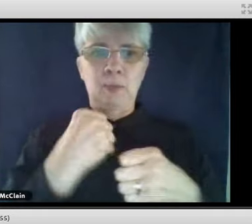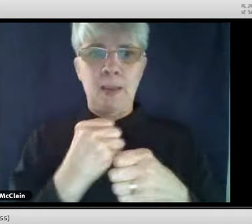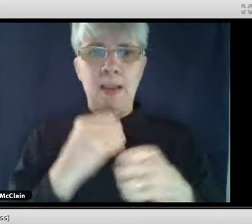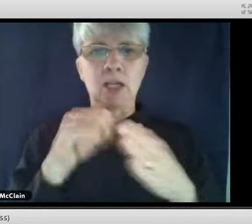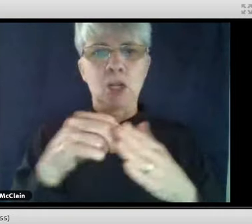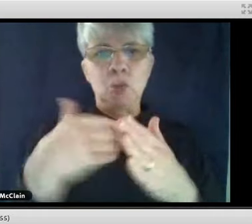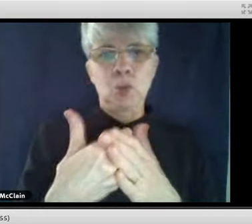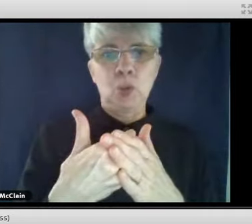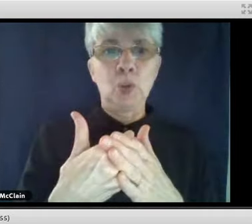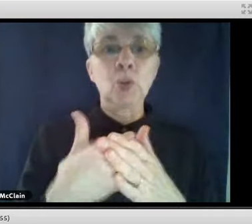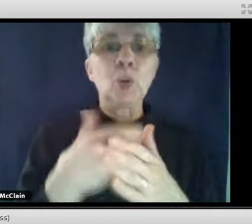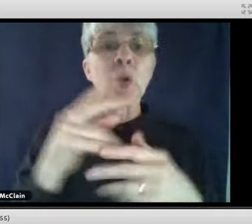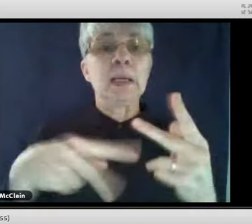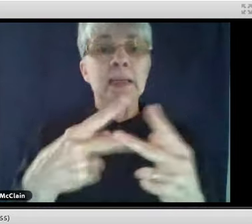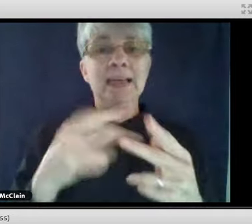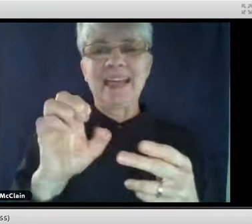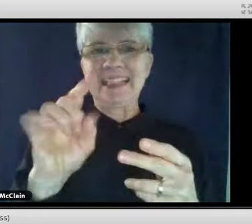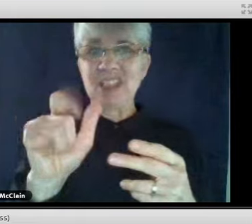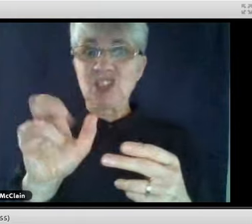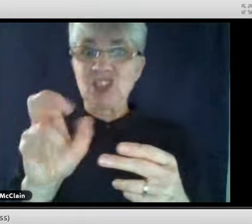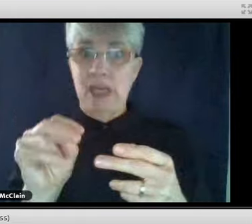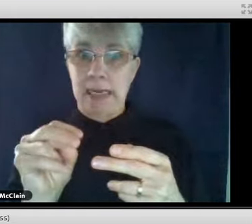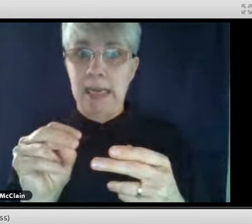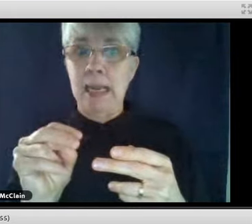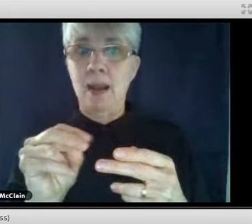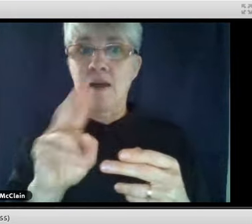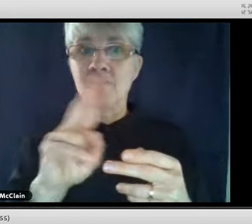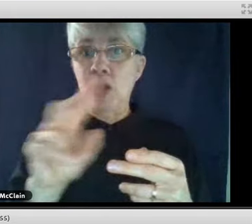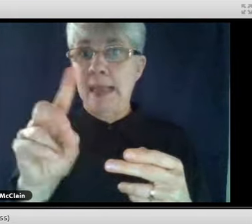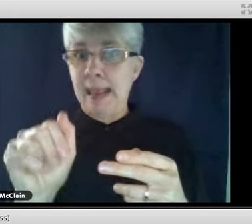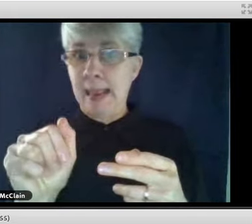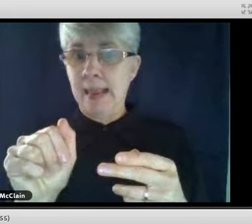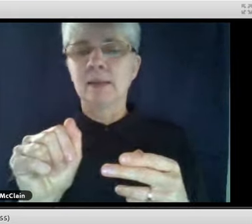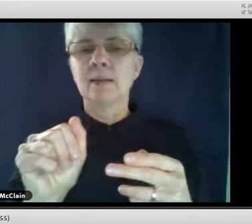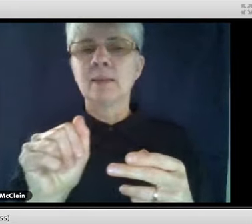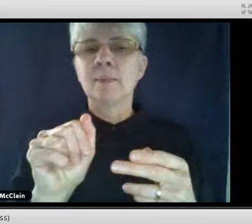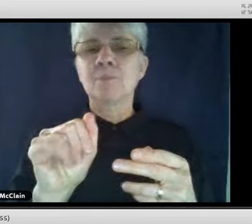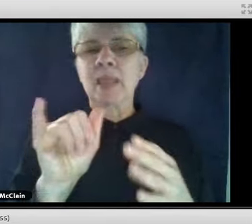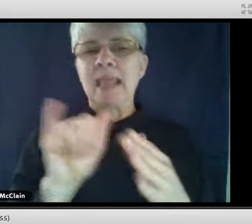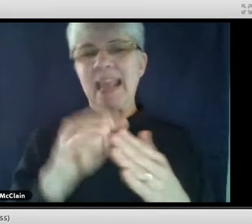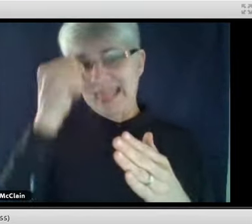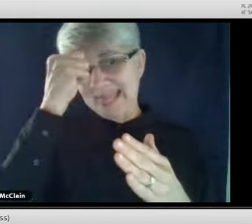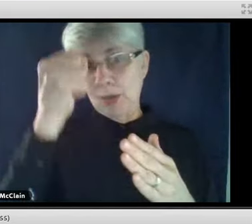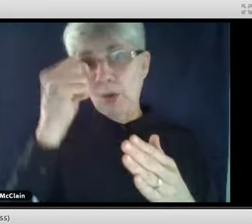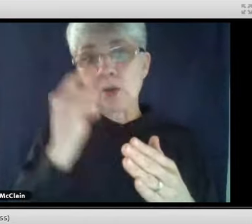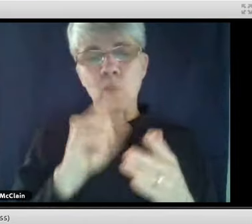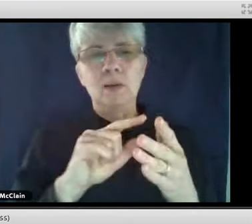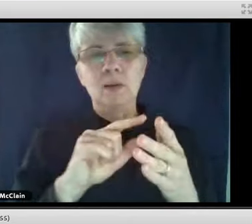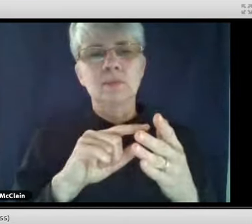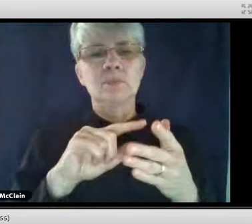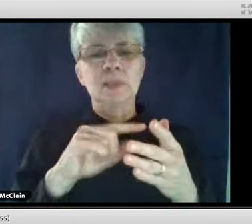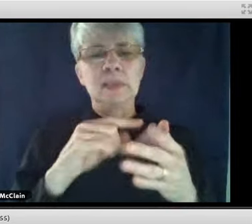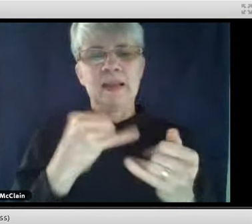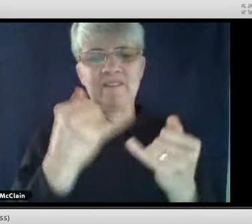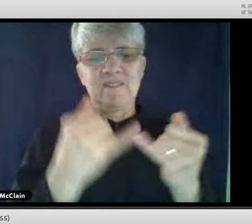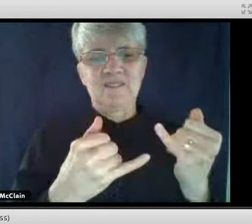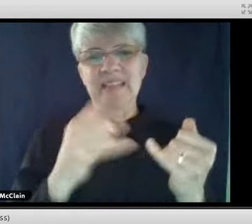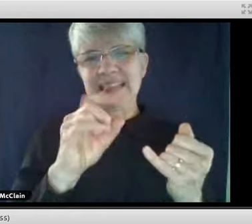new version, new edition of RDA, that in theory will be out at the end of this year in